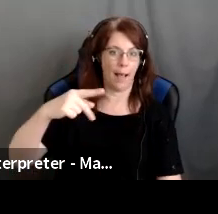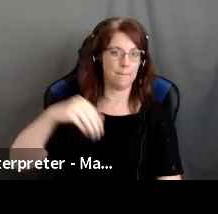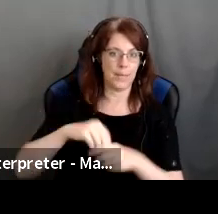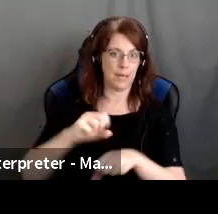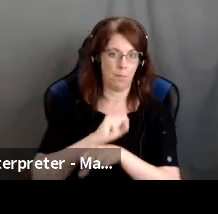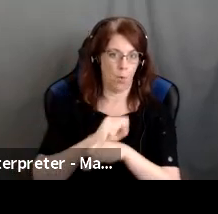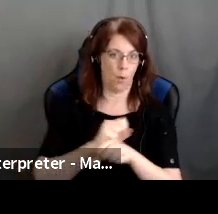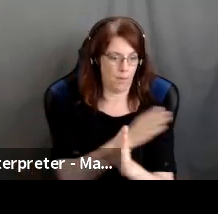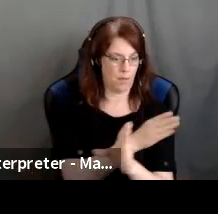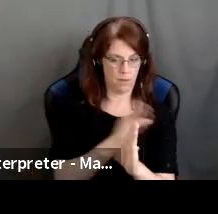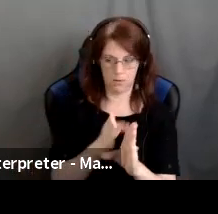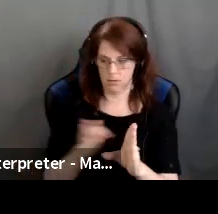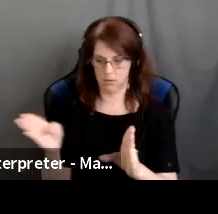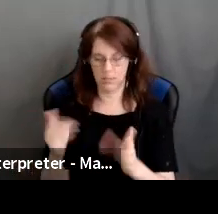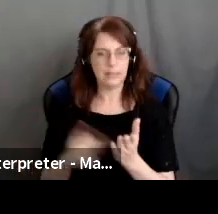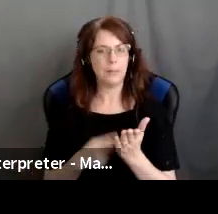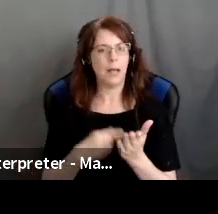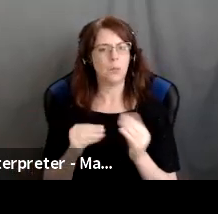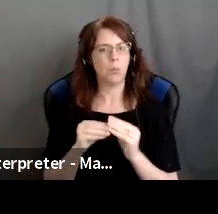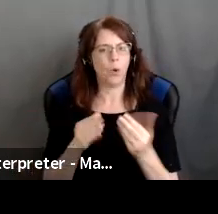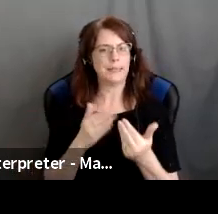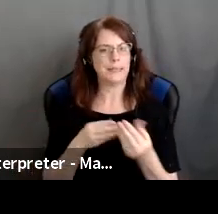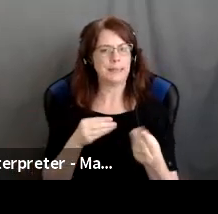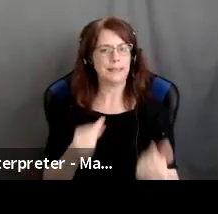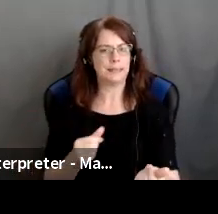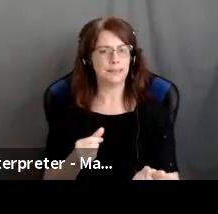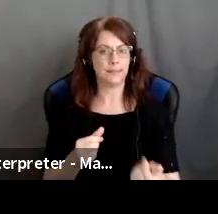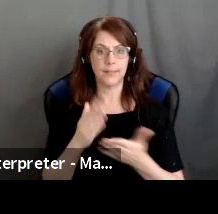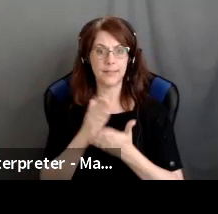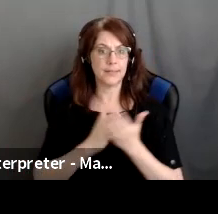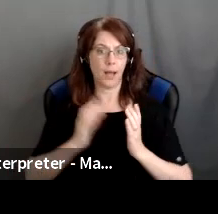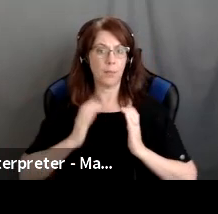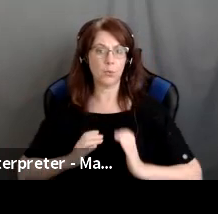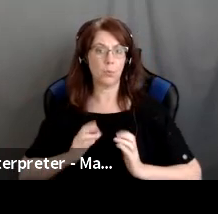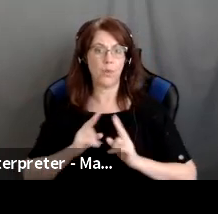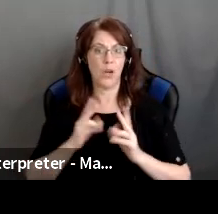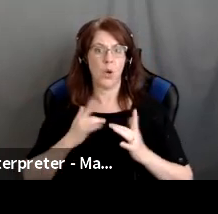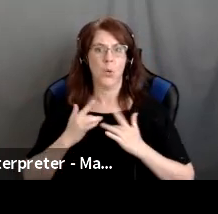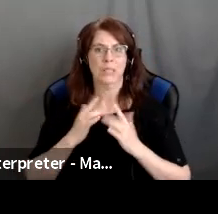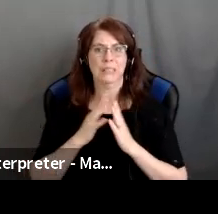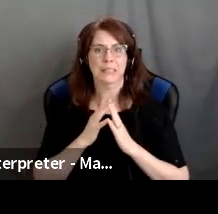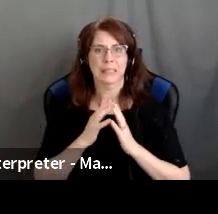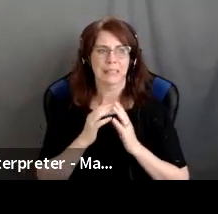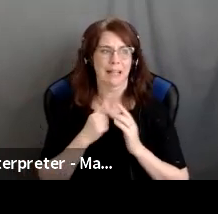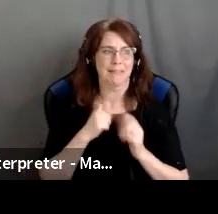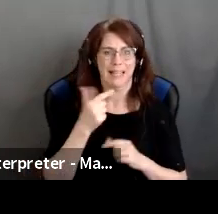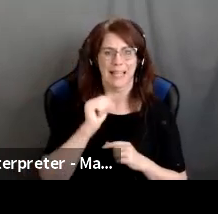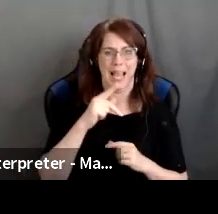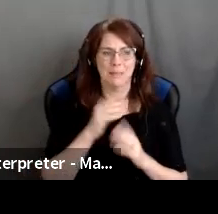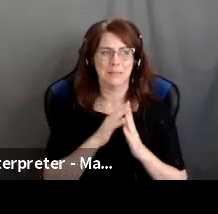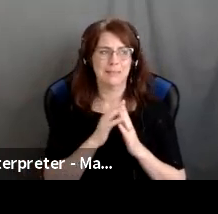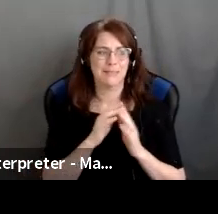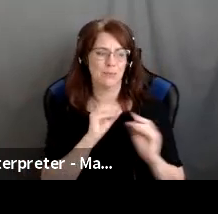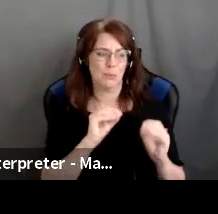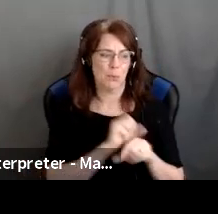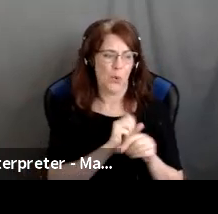sometimes that makes things easier, because we got consumers that are very worried that they have had a gap in employment because they